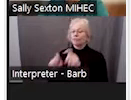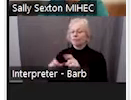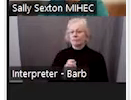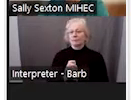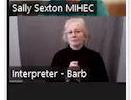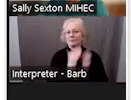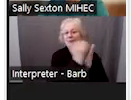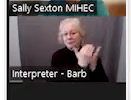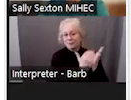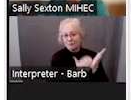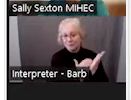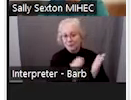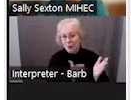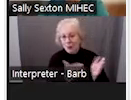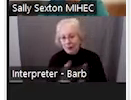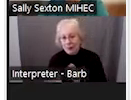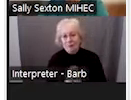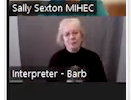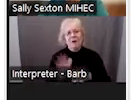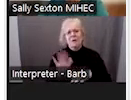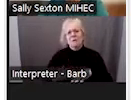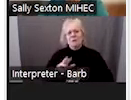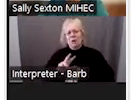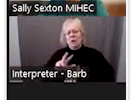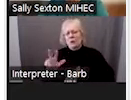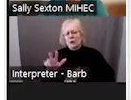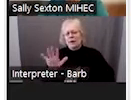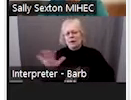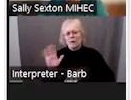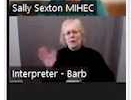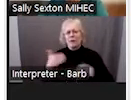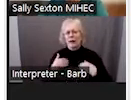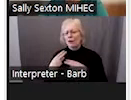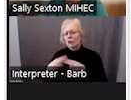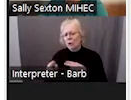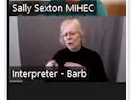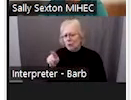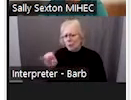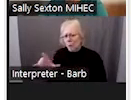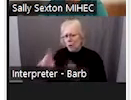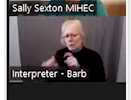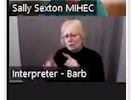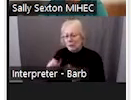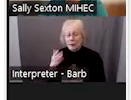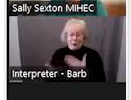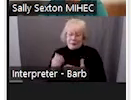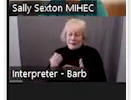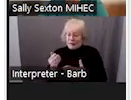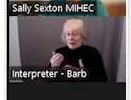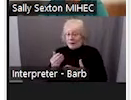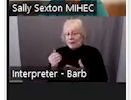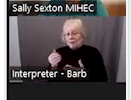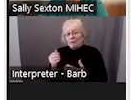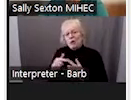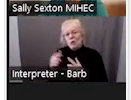Note, around 3:55, we're going to do a short feedback poll so we can catch anyone who may need to leave early.